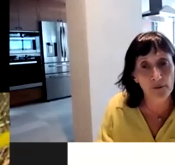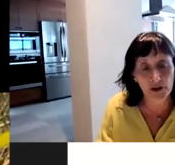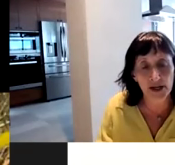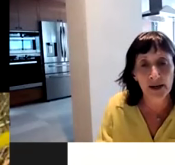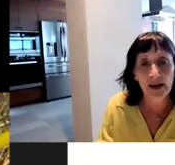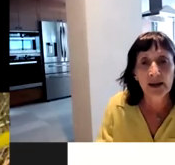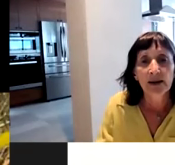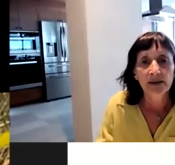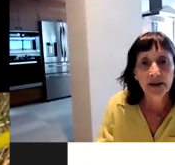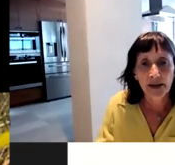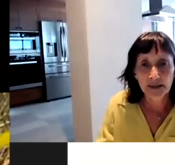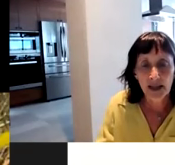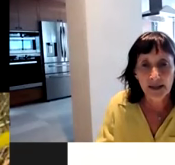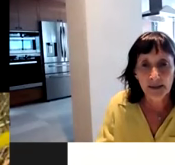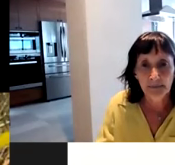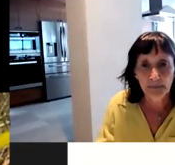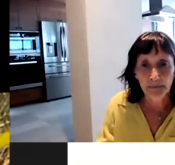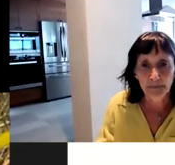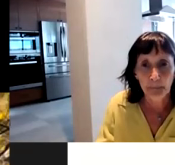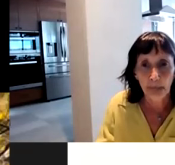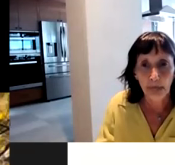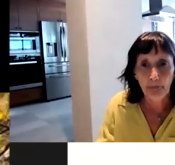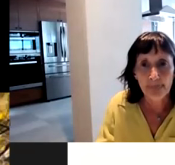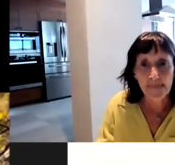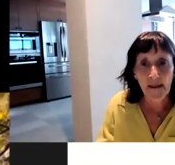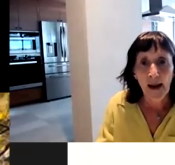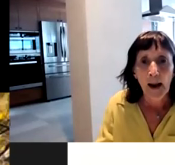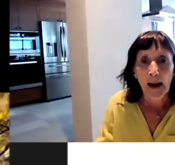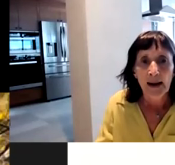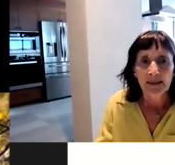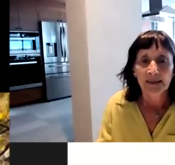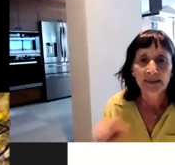in poverty. Next slide.